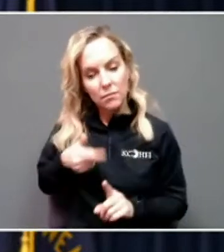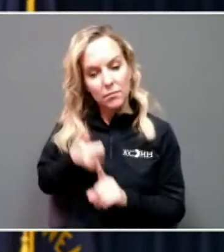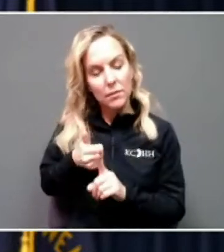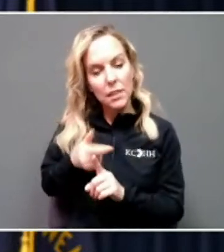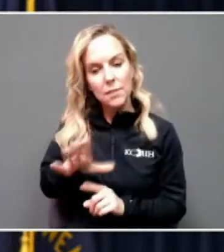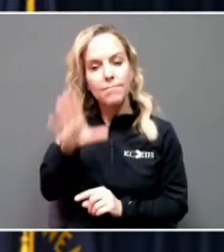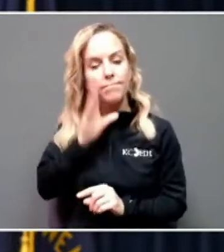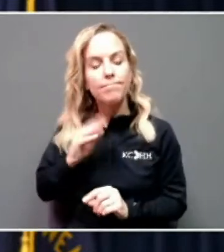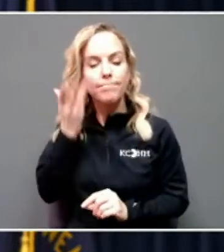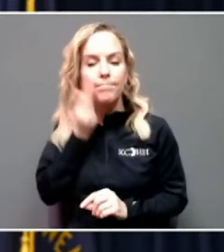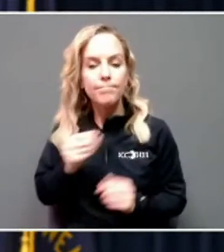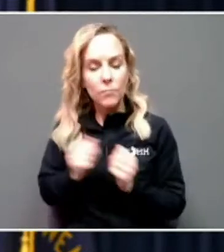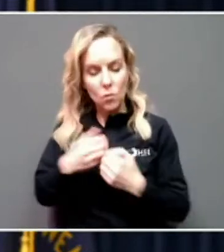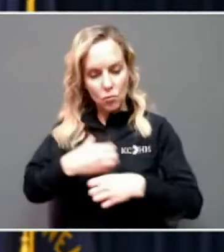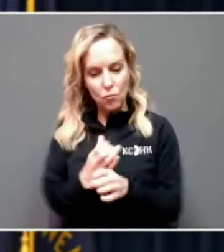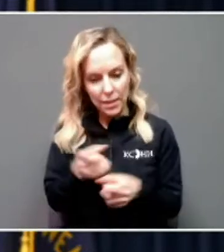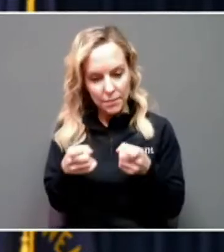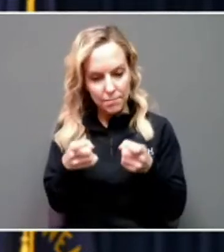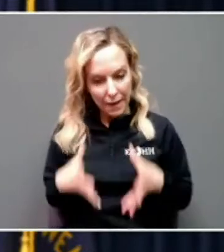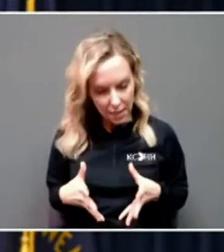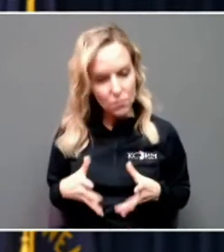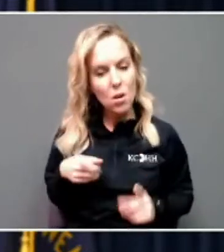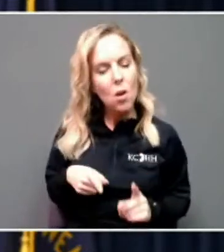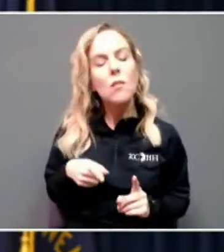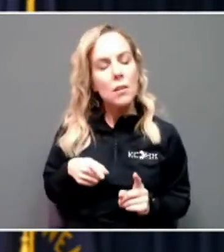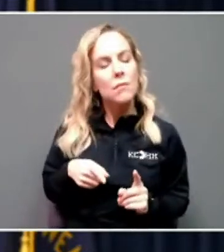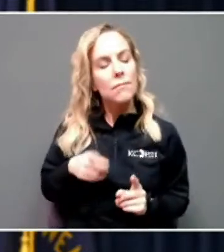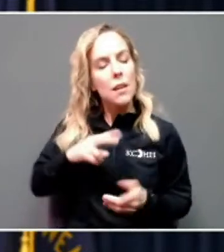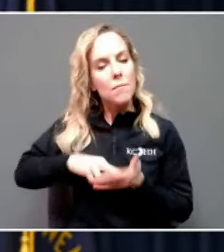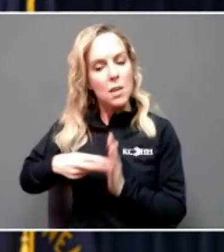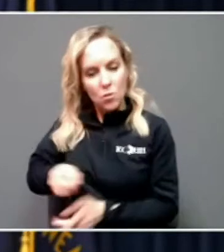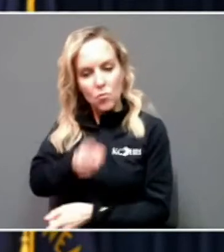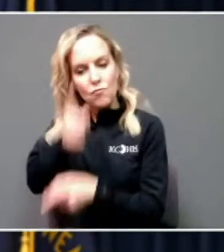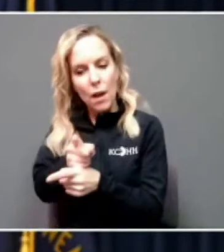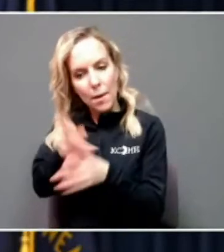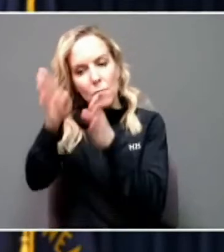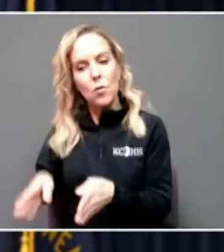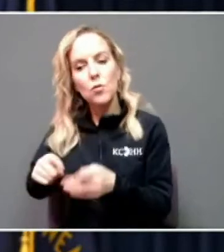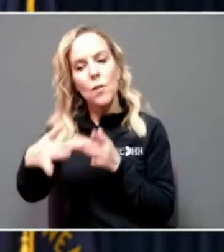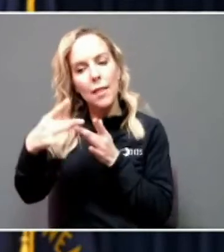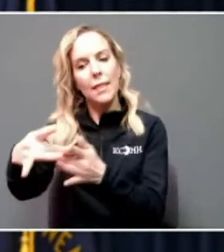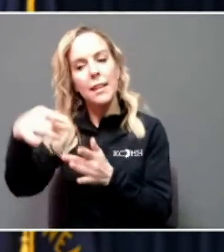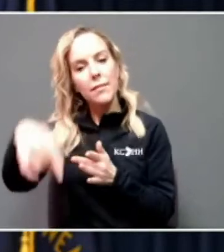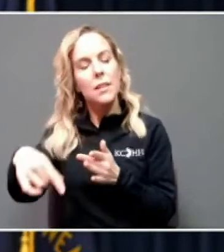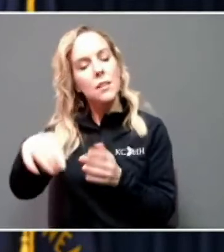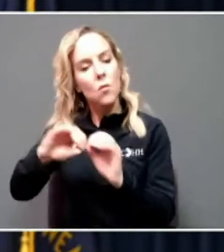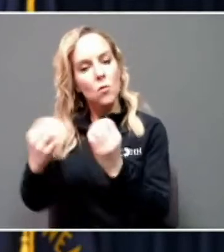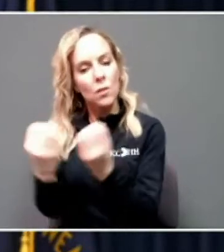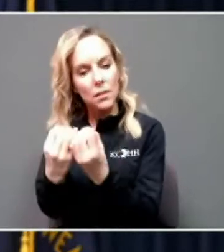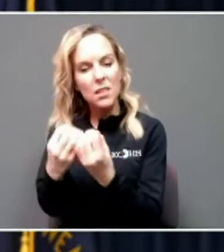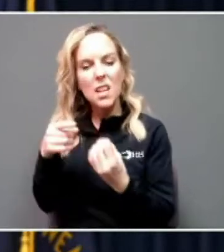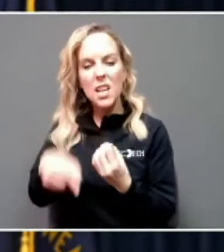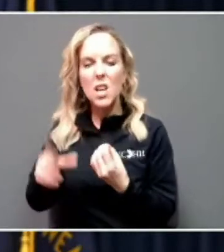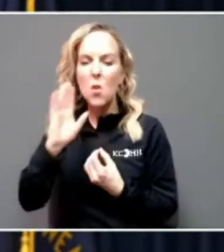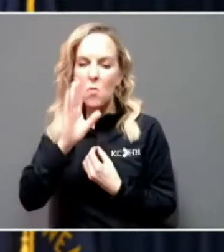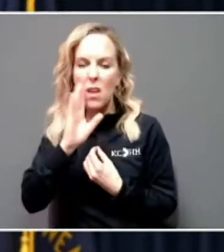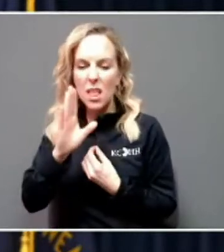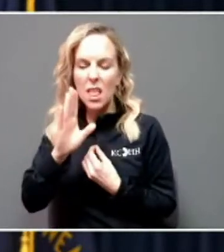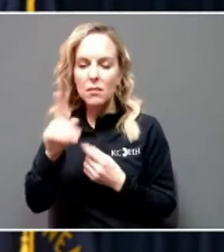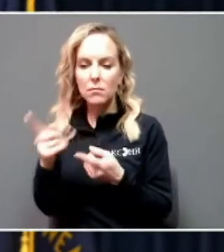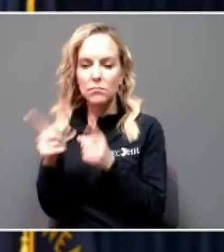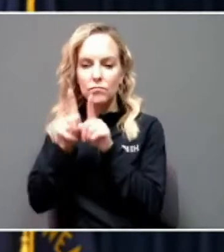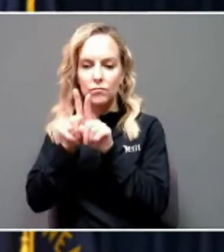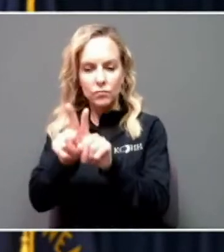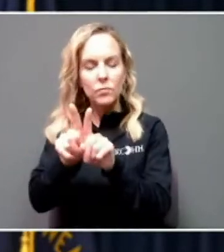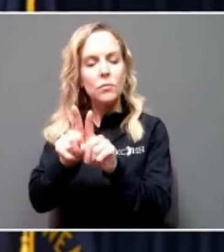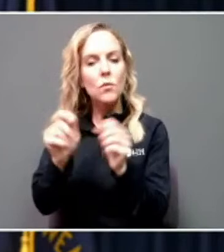makes him the right man to lead this organization, and we're going to have a couple months where he can work directly with Director Dossett. I